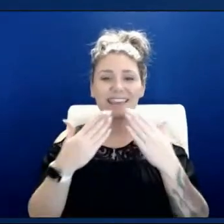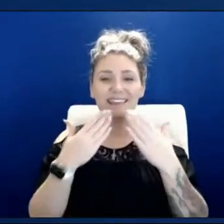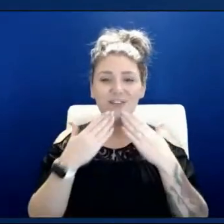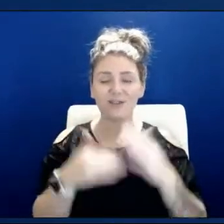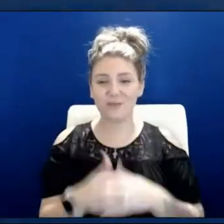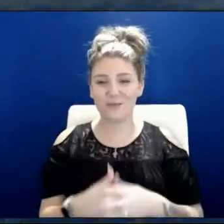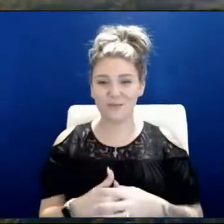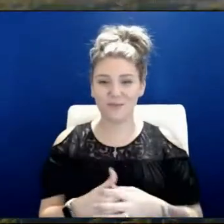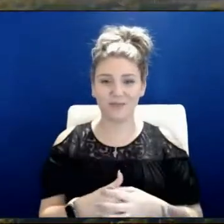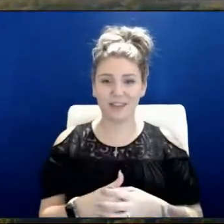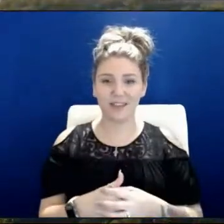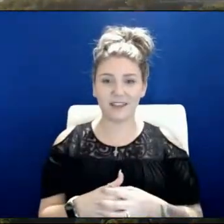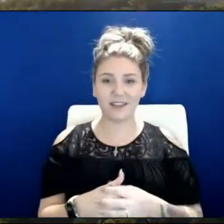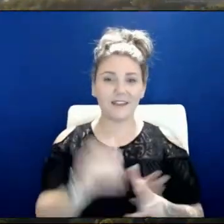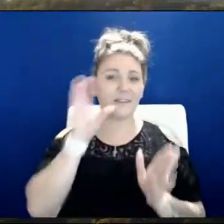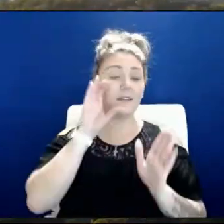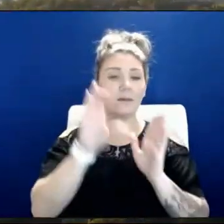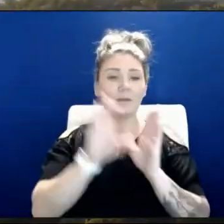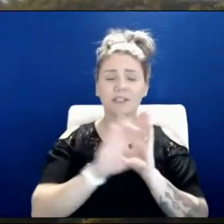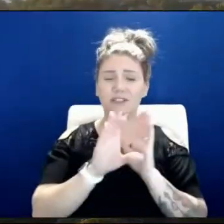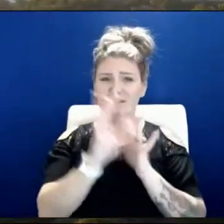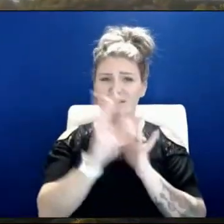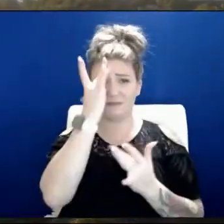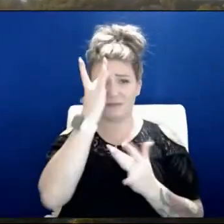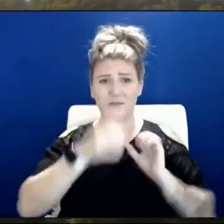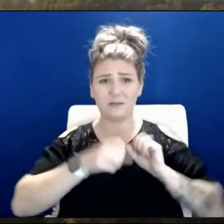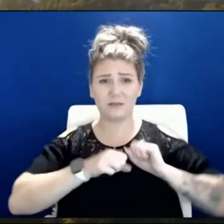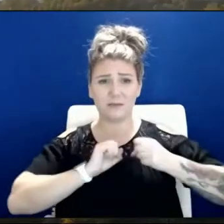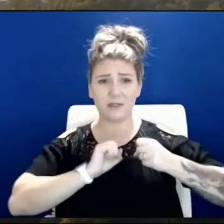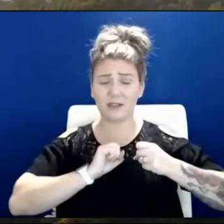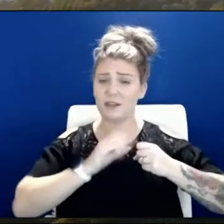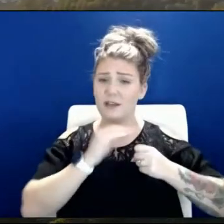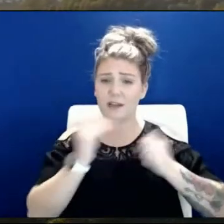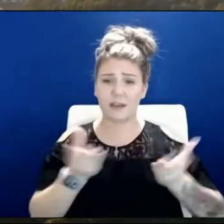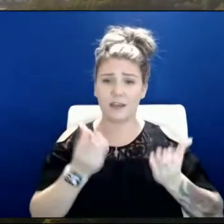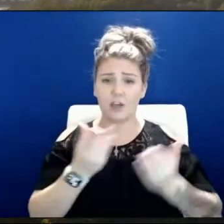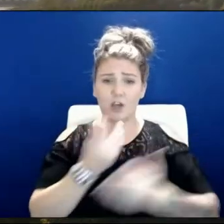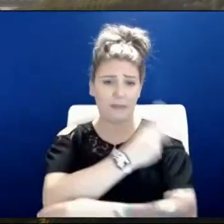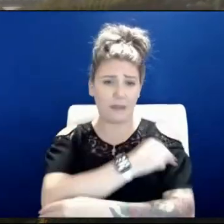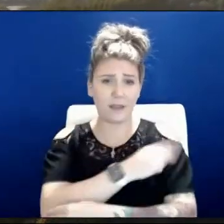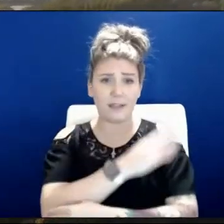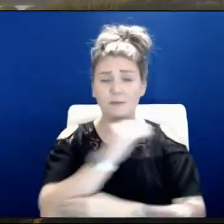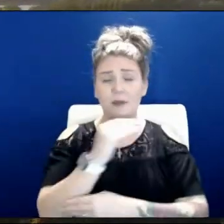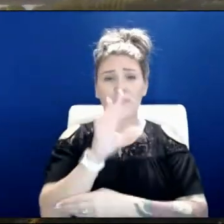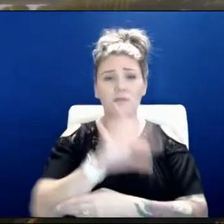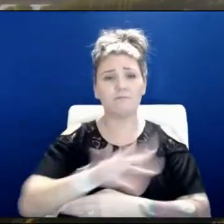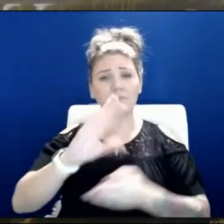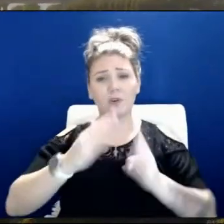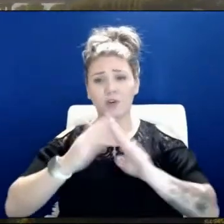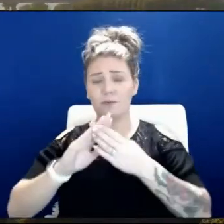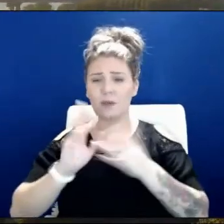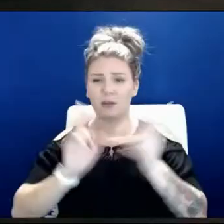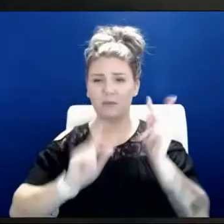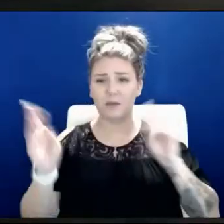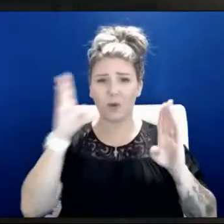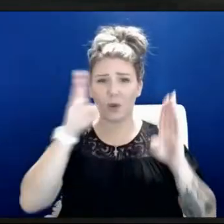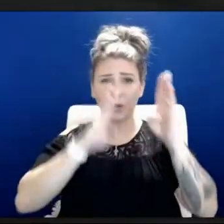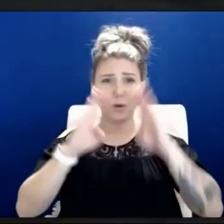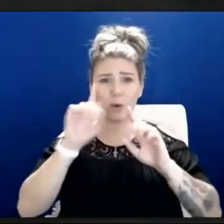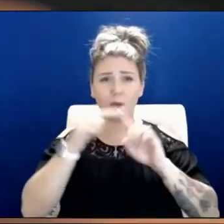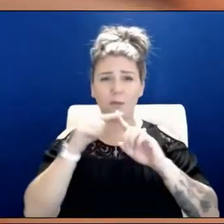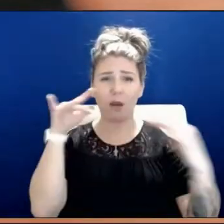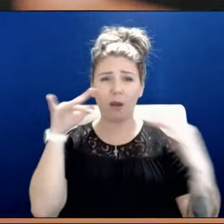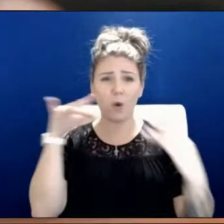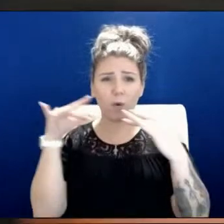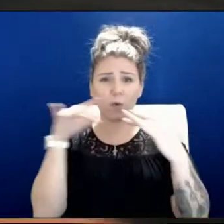The images are sickening and heartbreaking, and here inside the hospital and around the community, people are just worried about the war happening in